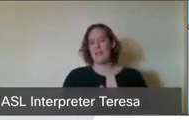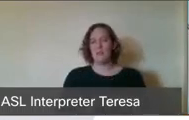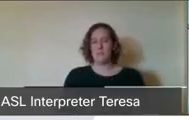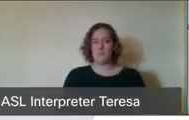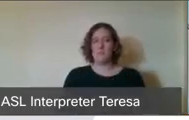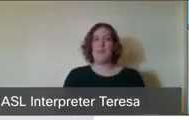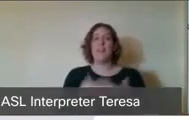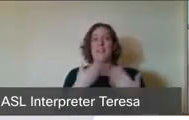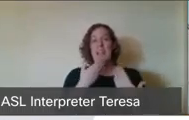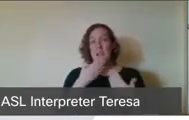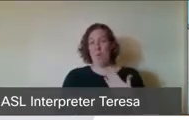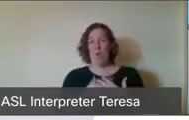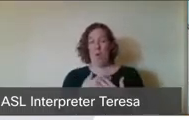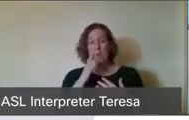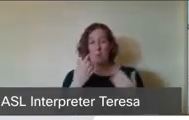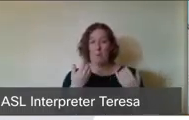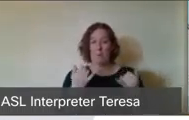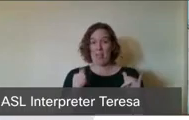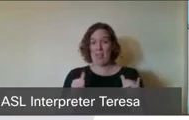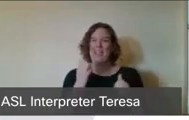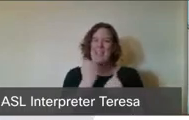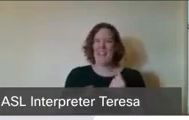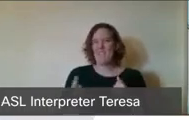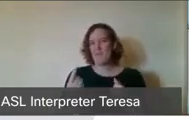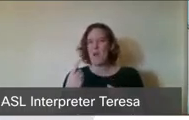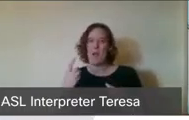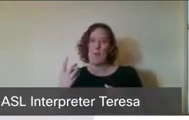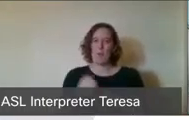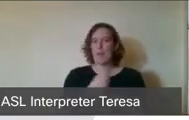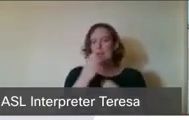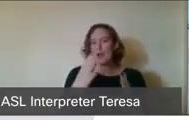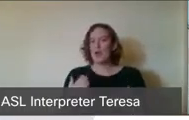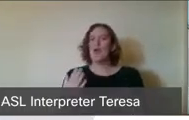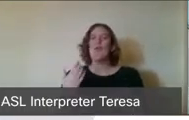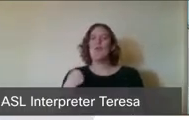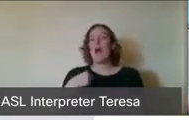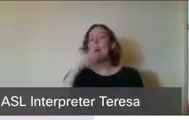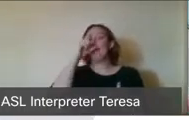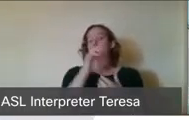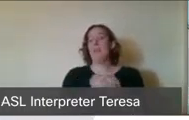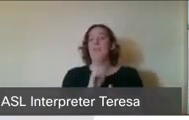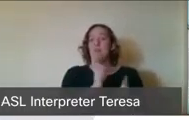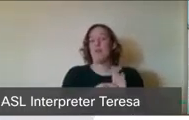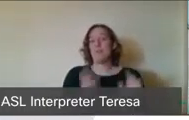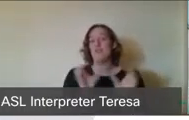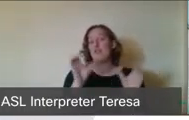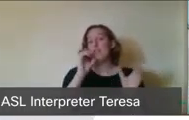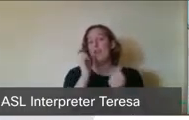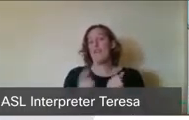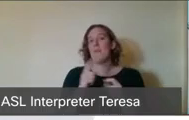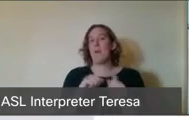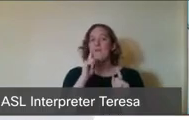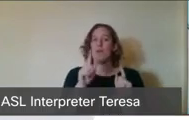thanks to you all for playing. Everyone's a winner. I believe in participation certificates for everybody, but for those of you who may be a bit